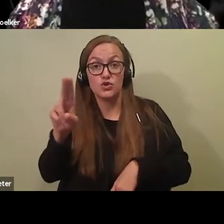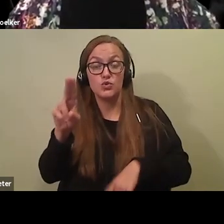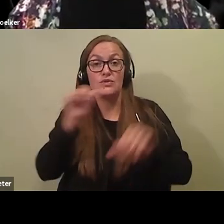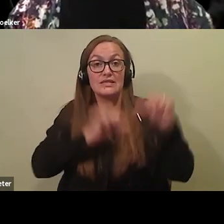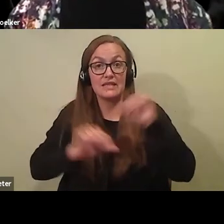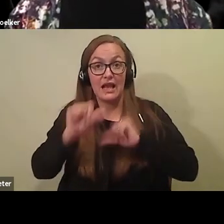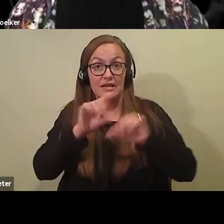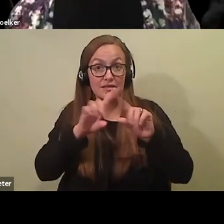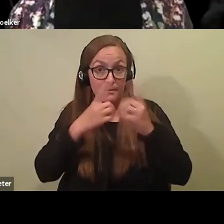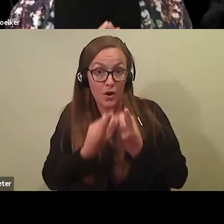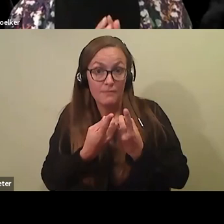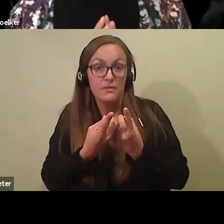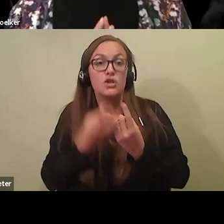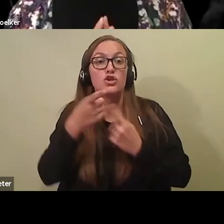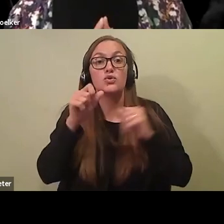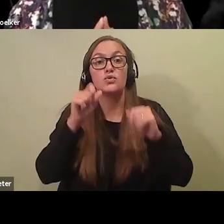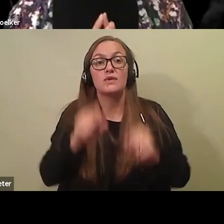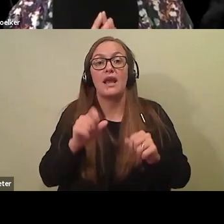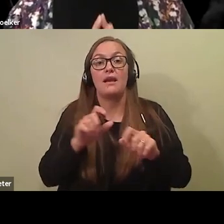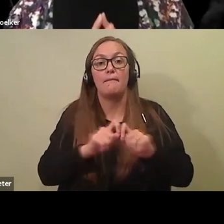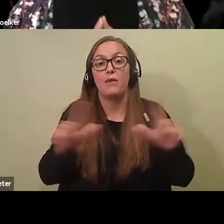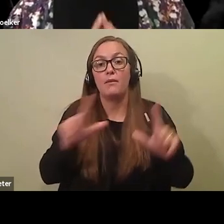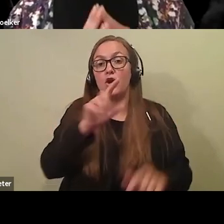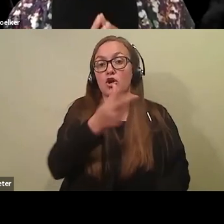departments, you can go to